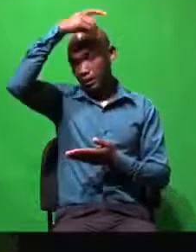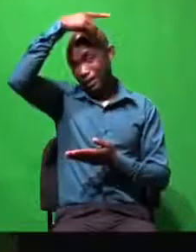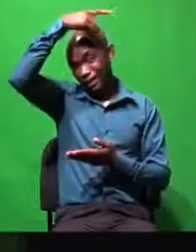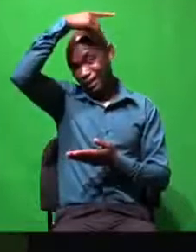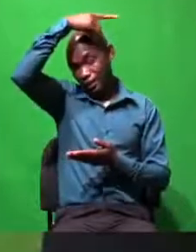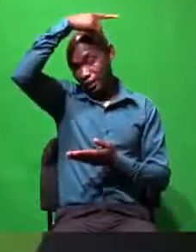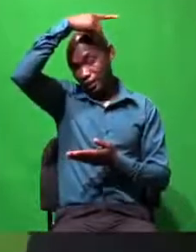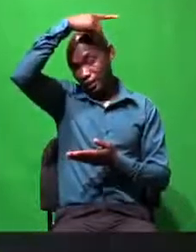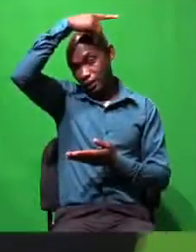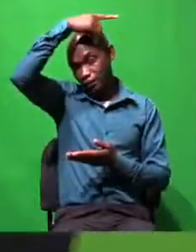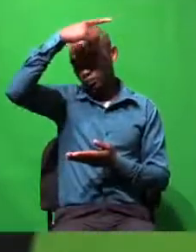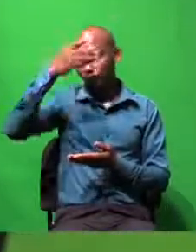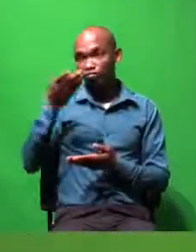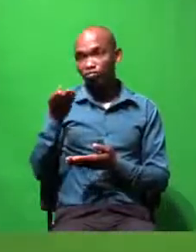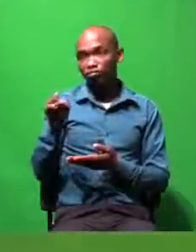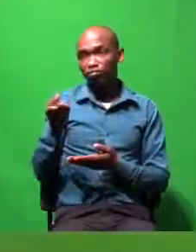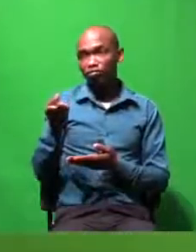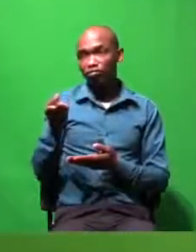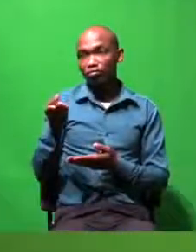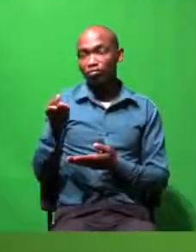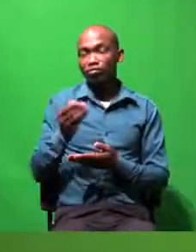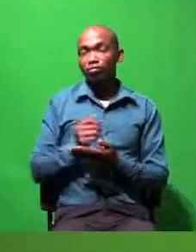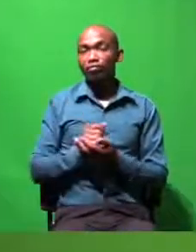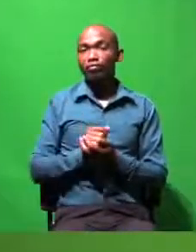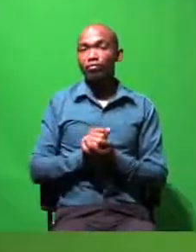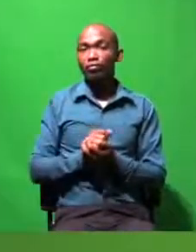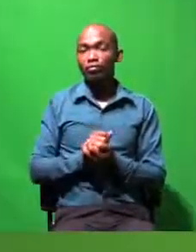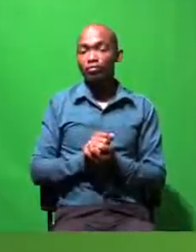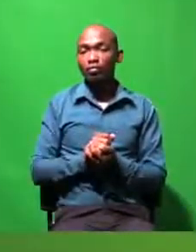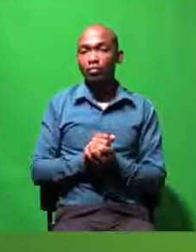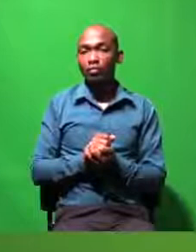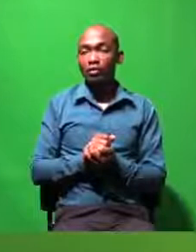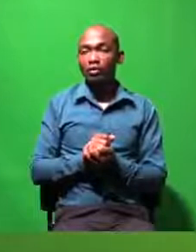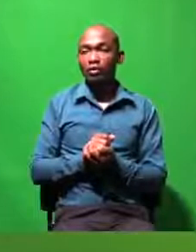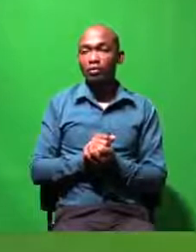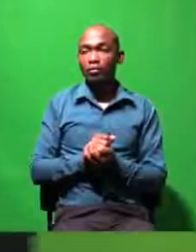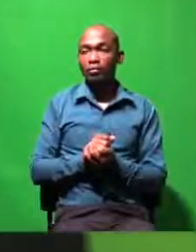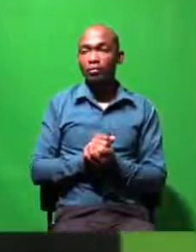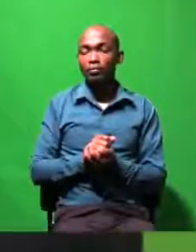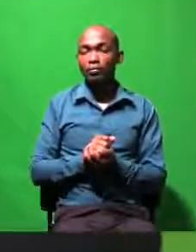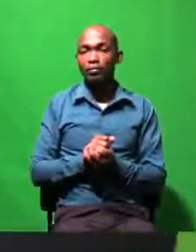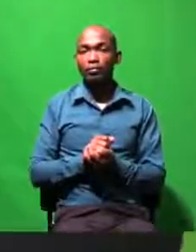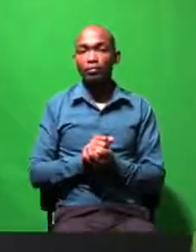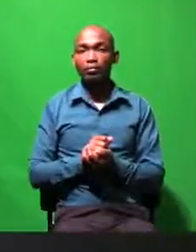is angles whose sum is 90 degrees are